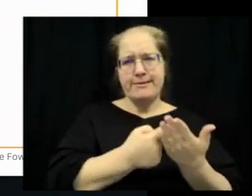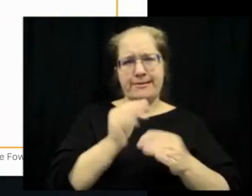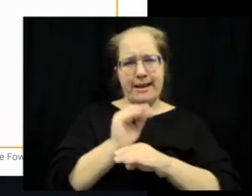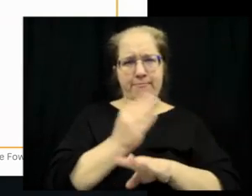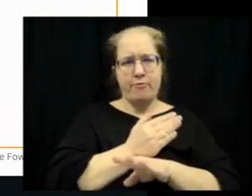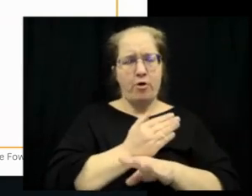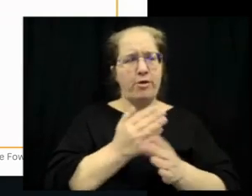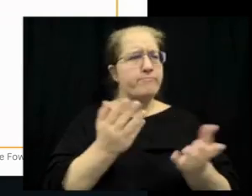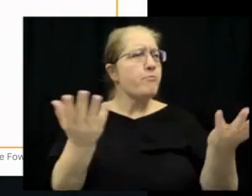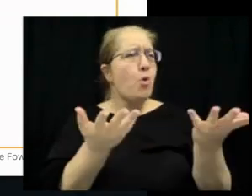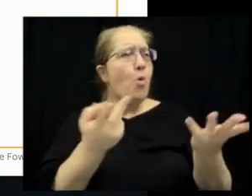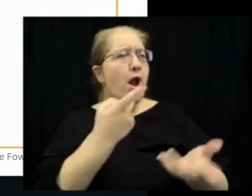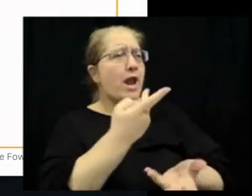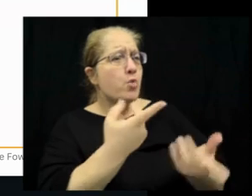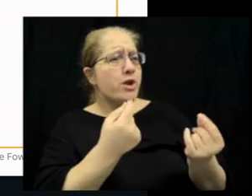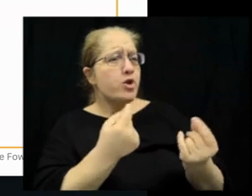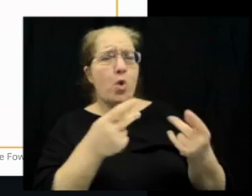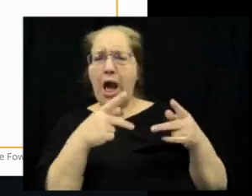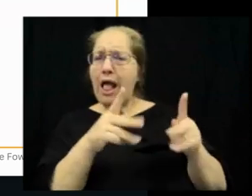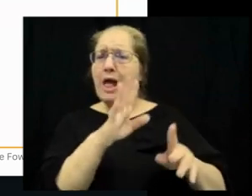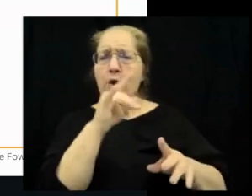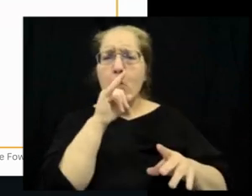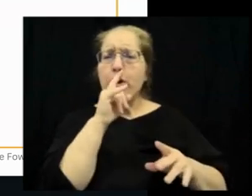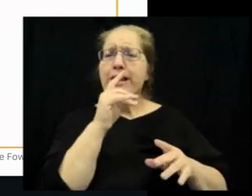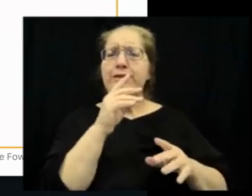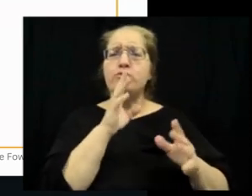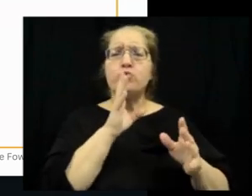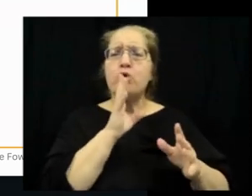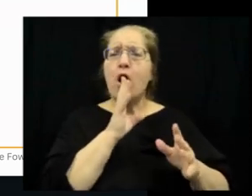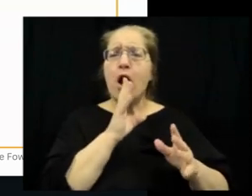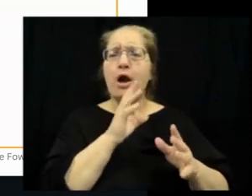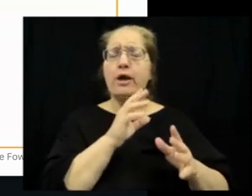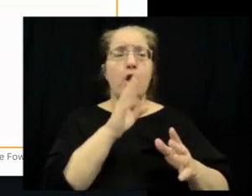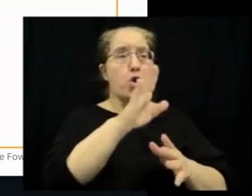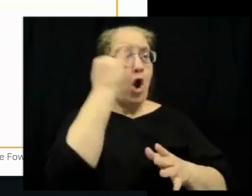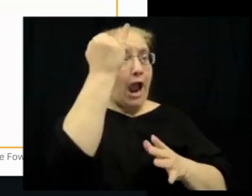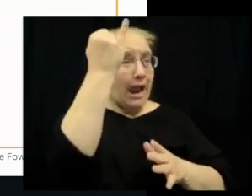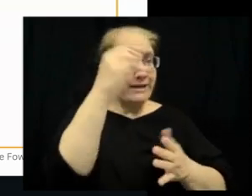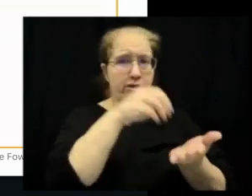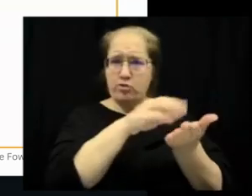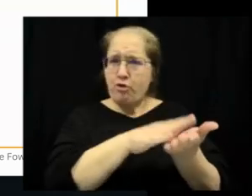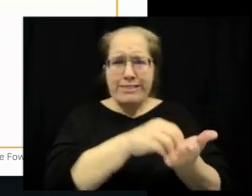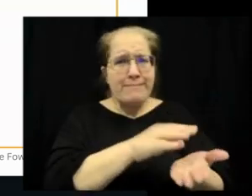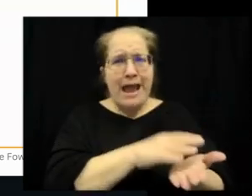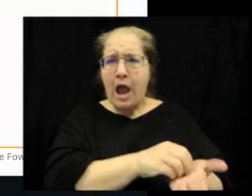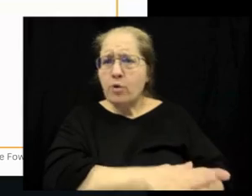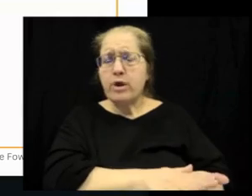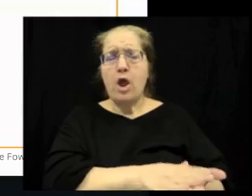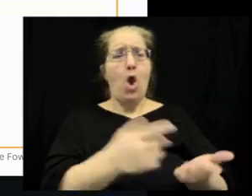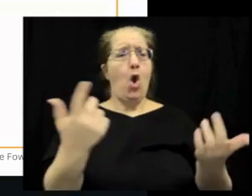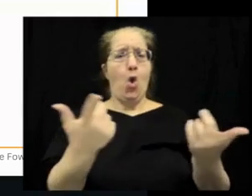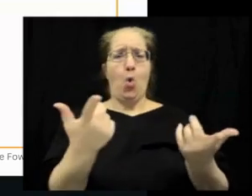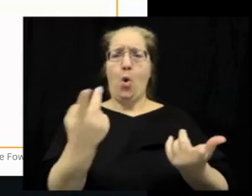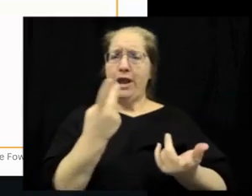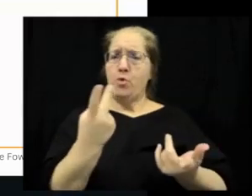to just tell them, come up with some brilliant ideas, whatever. Just let's write all your ideas down for what we can do to make this